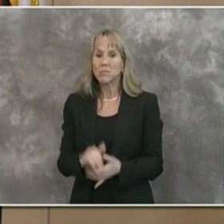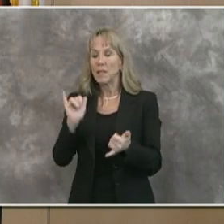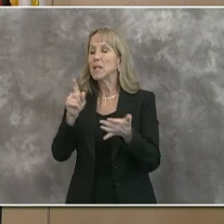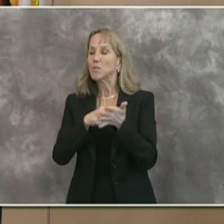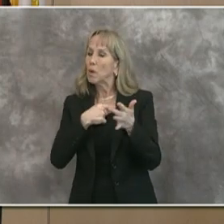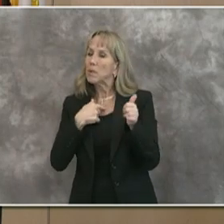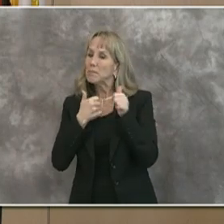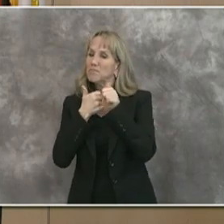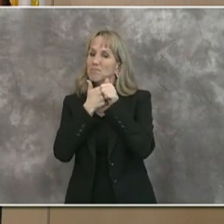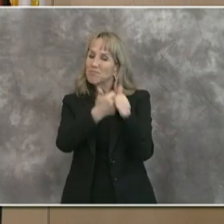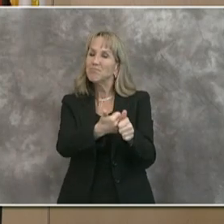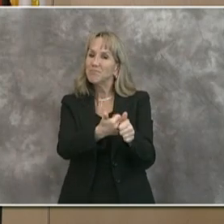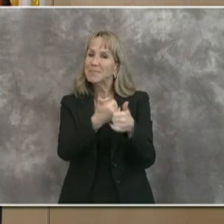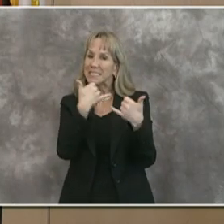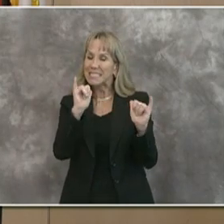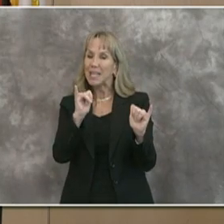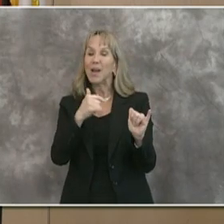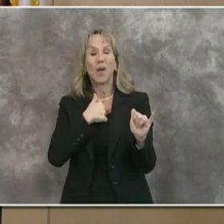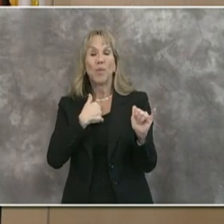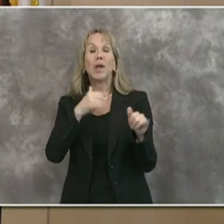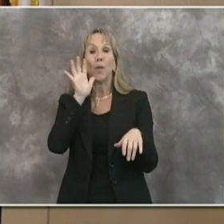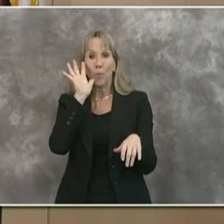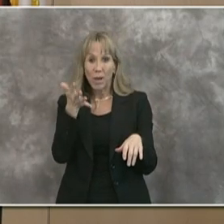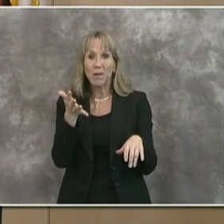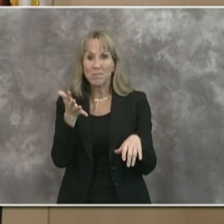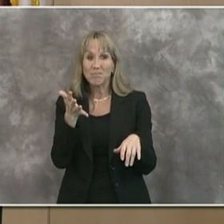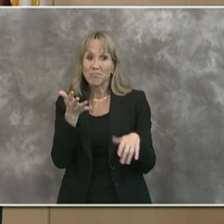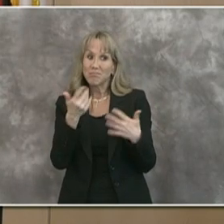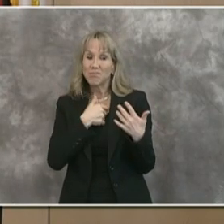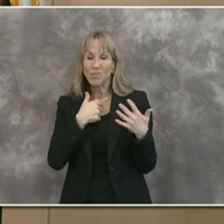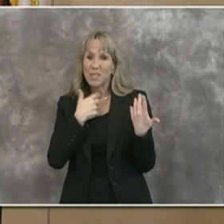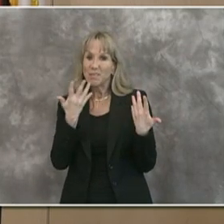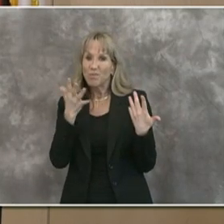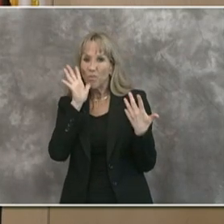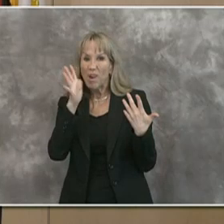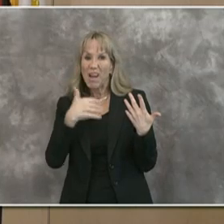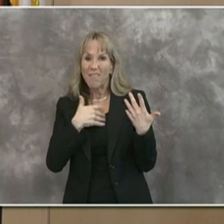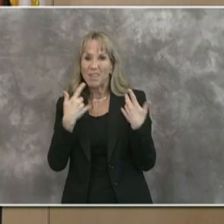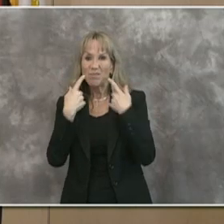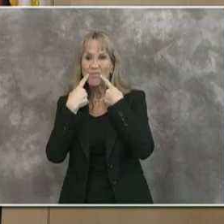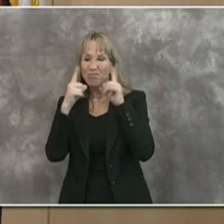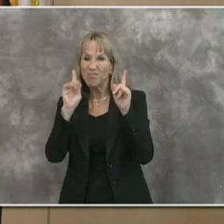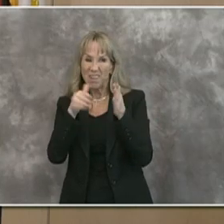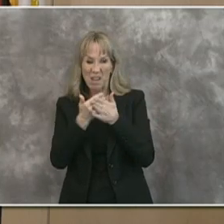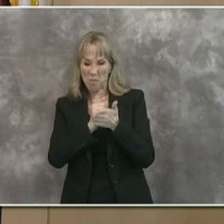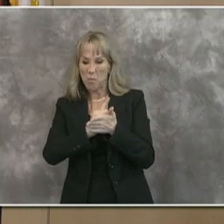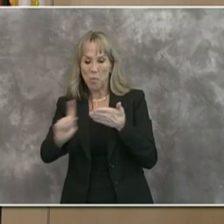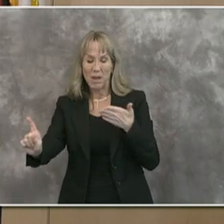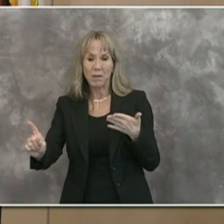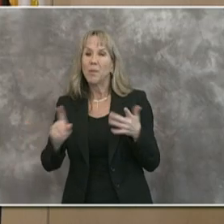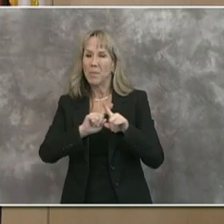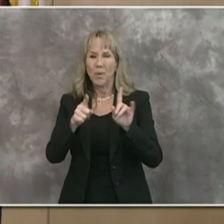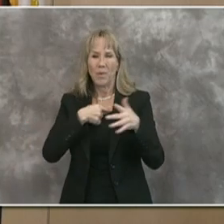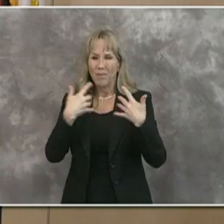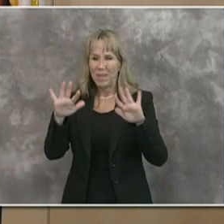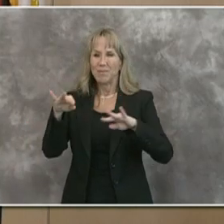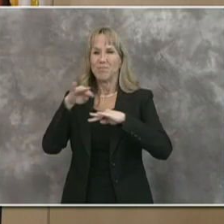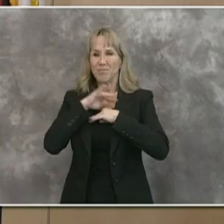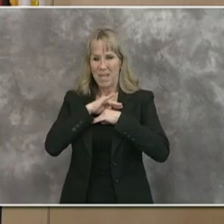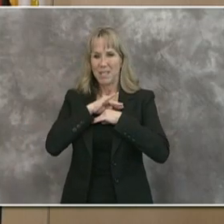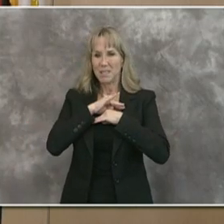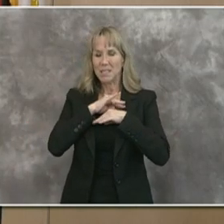ascending to and will achieve over the next, we anticipate we will achieve that over the next week. But we have met the